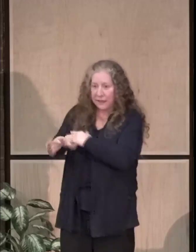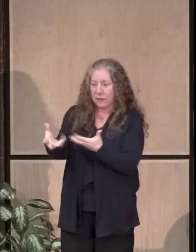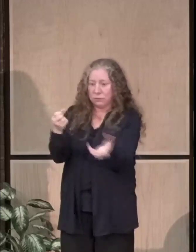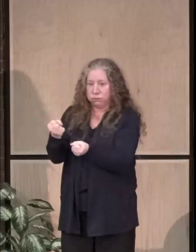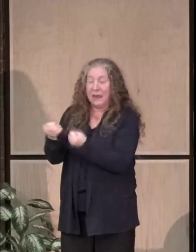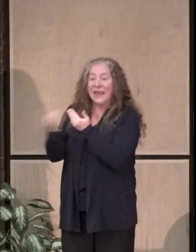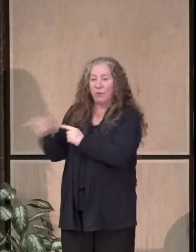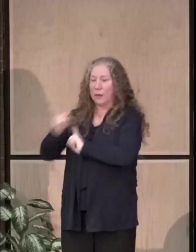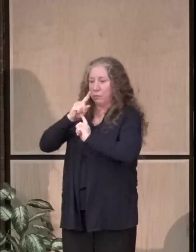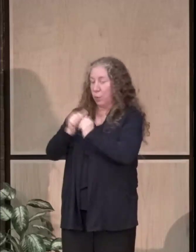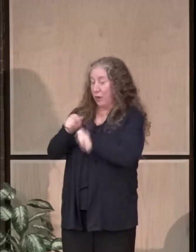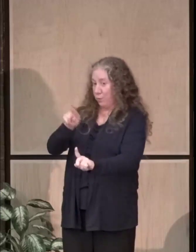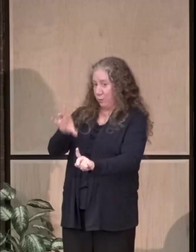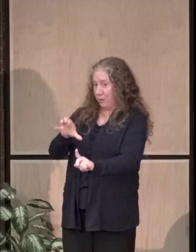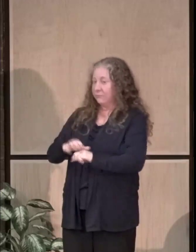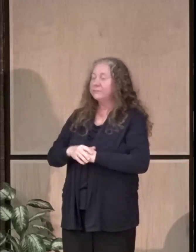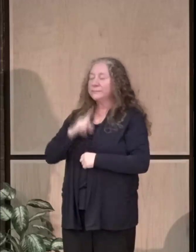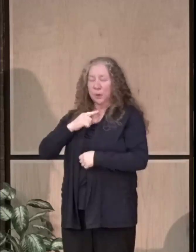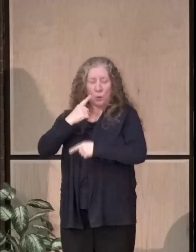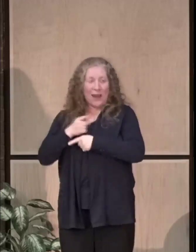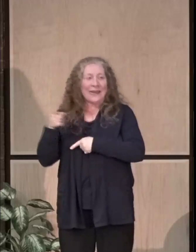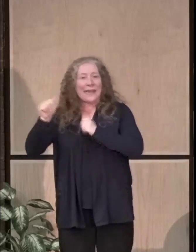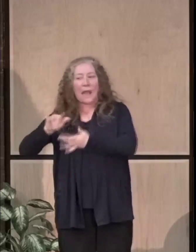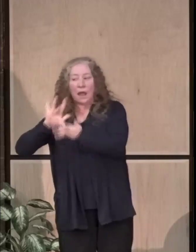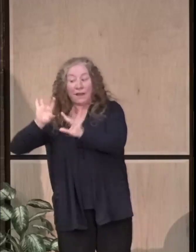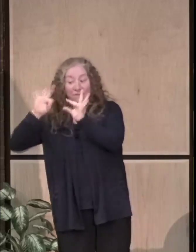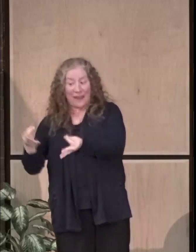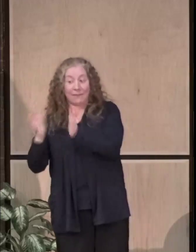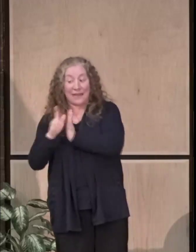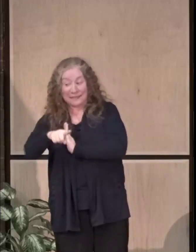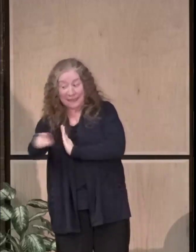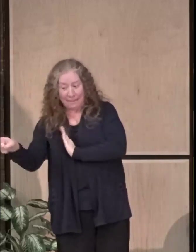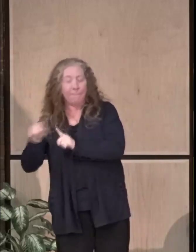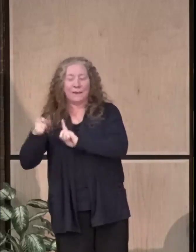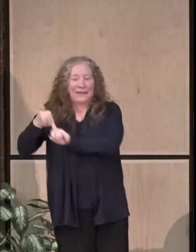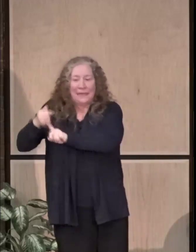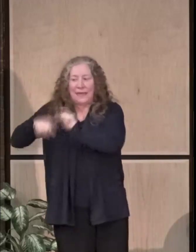coordinated to have the family, but he could not. No. Okay. And on the next page,